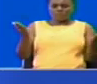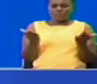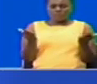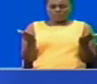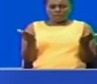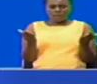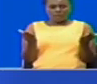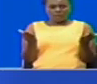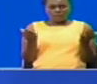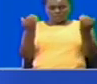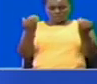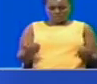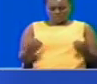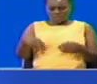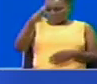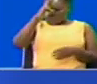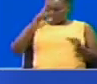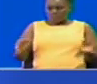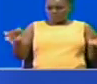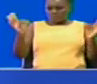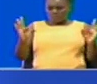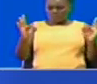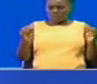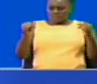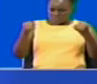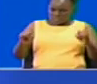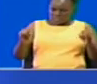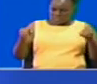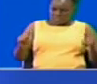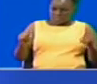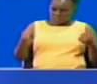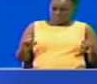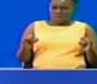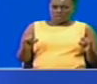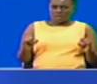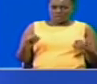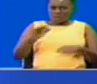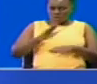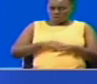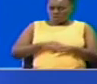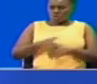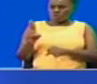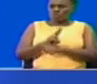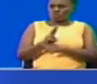express requirement that police officers must make every effort to avoid using firearms on children.